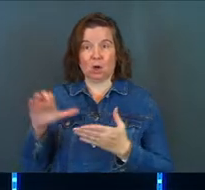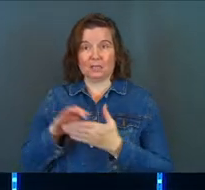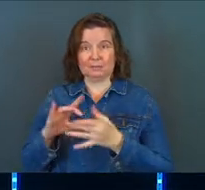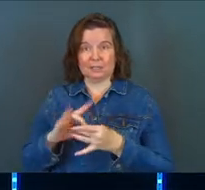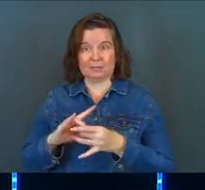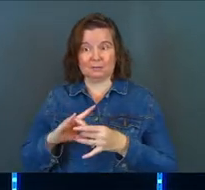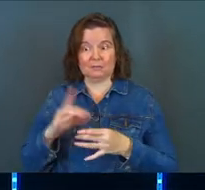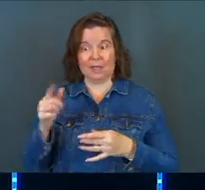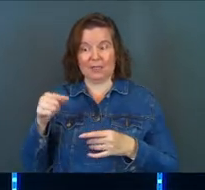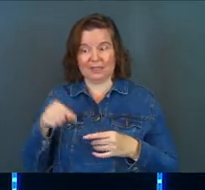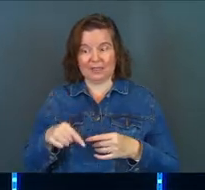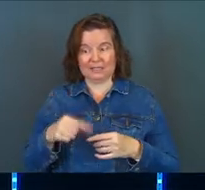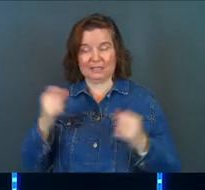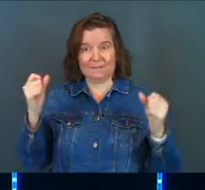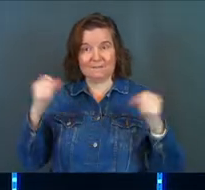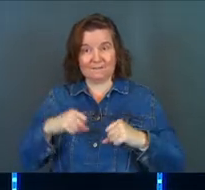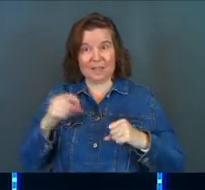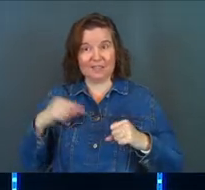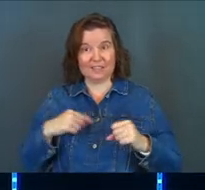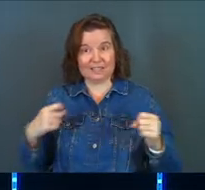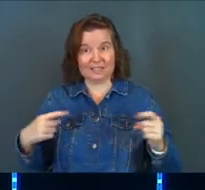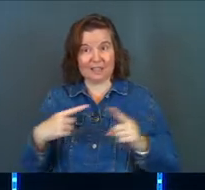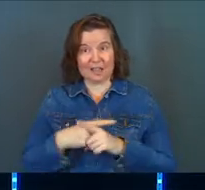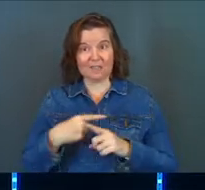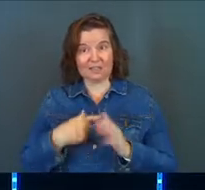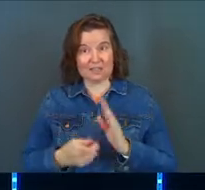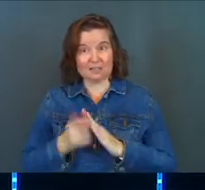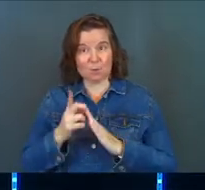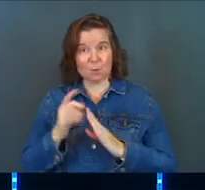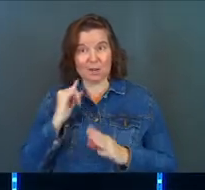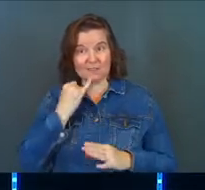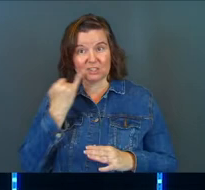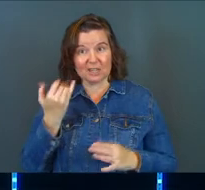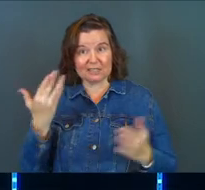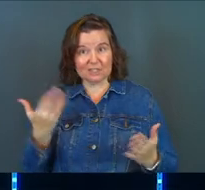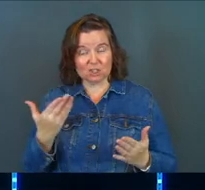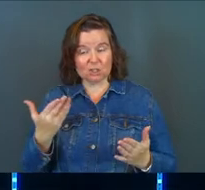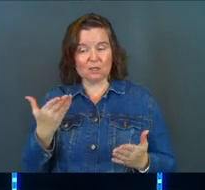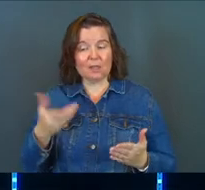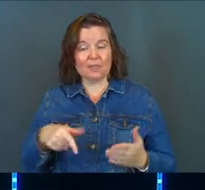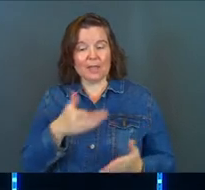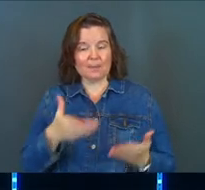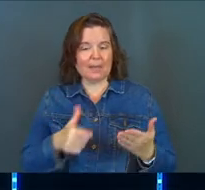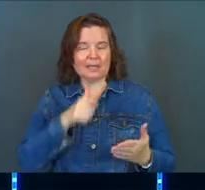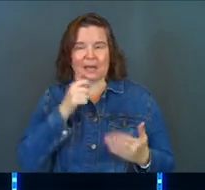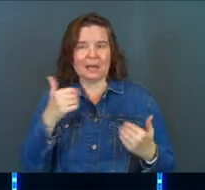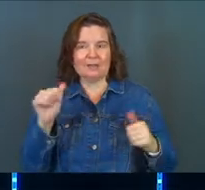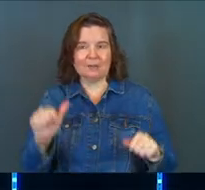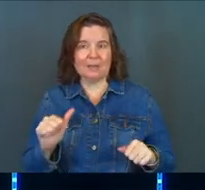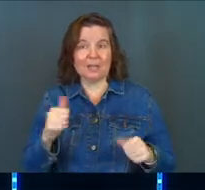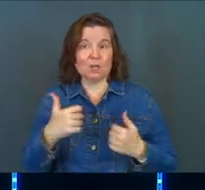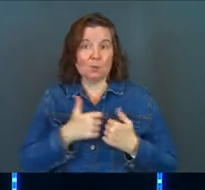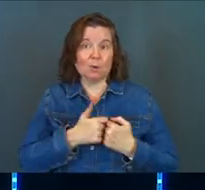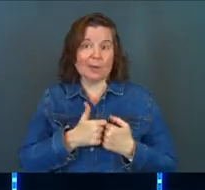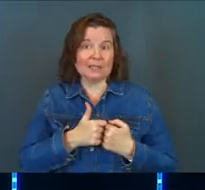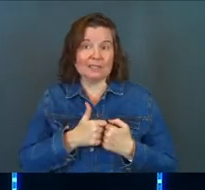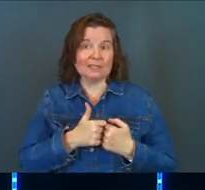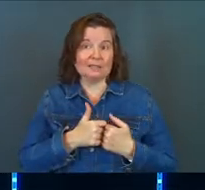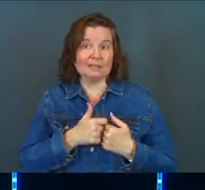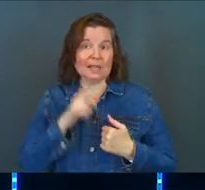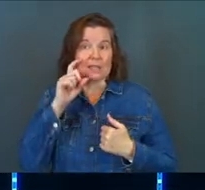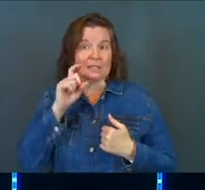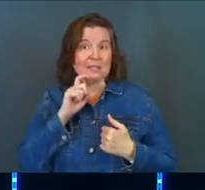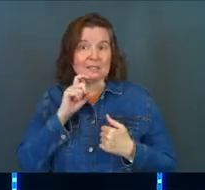husband. And this fight, this conflict, this moment of jealousy here, they may not have been romantically